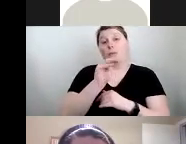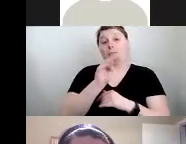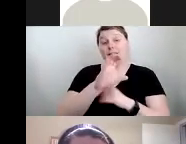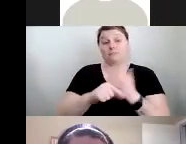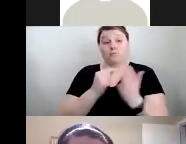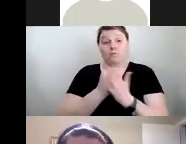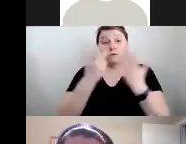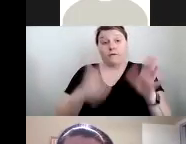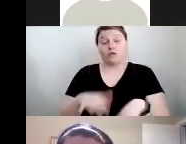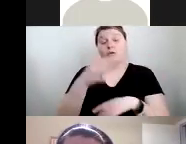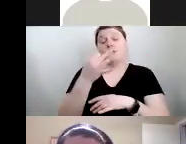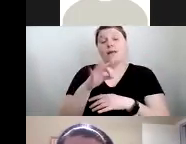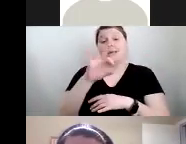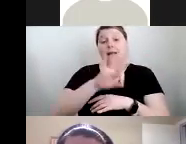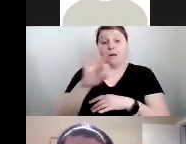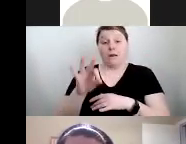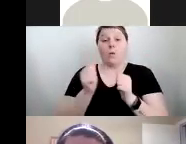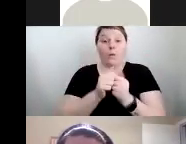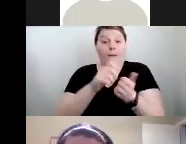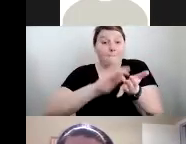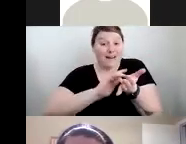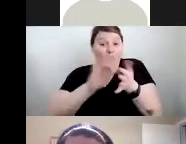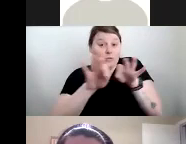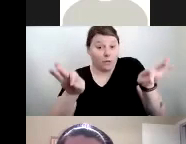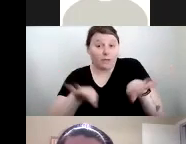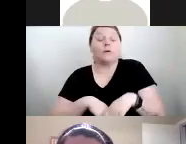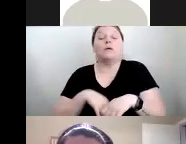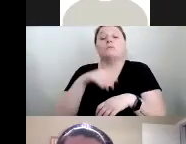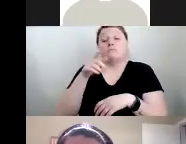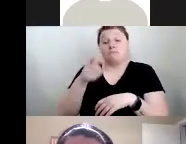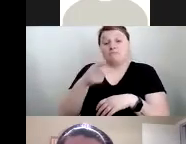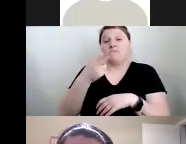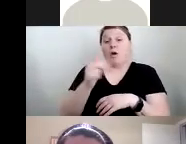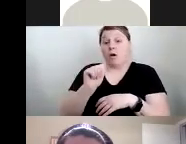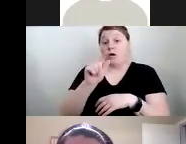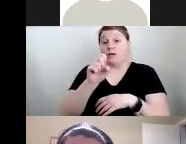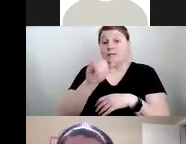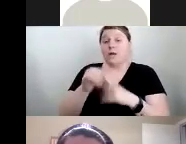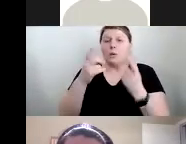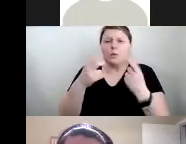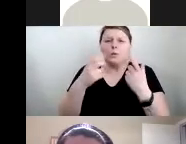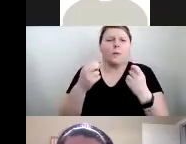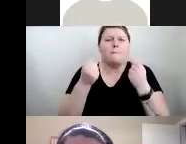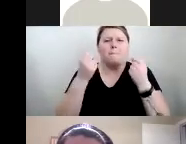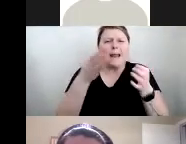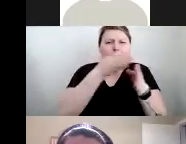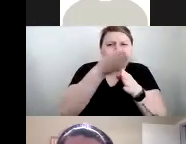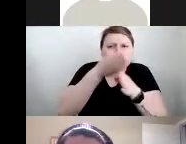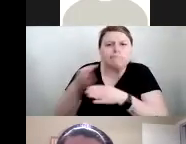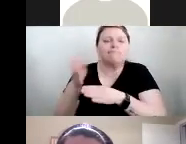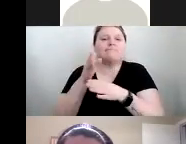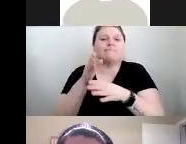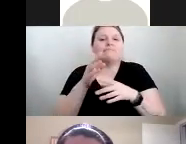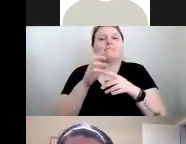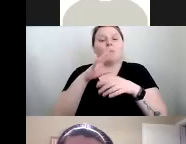in 1999 with a medical degree, Dr. Eric Halsey has embarked on a multifaceted career in global health